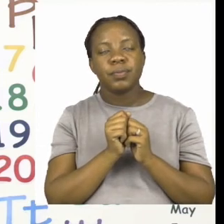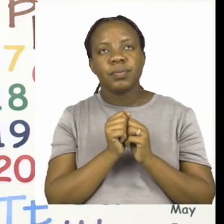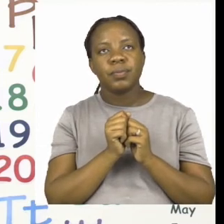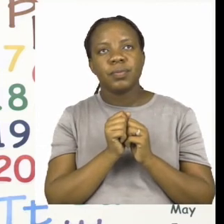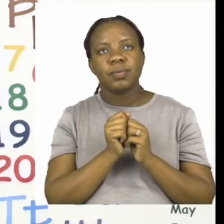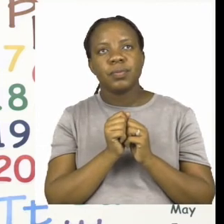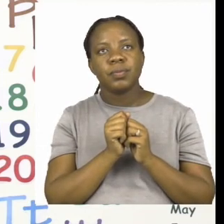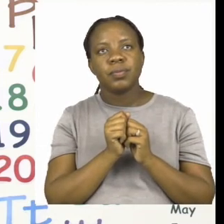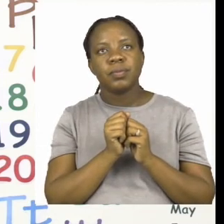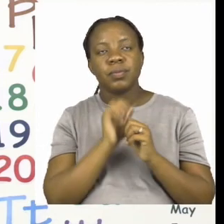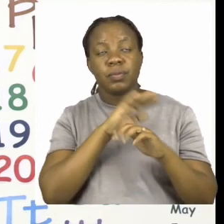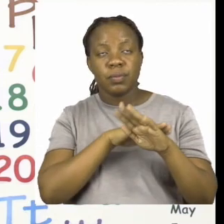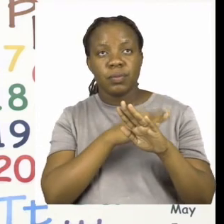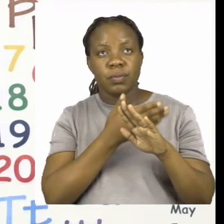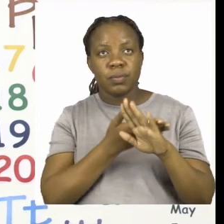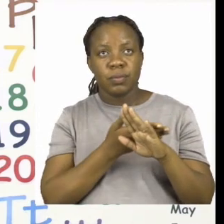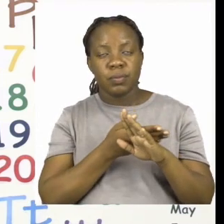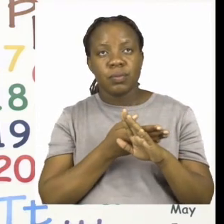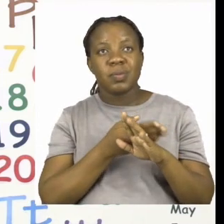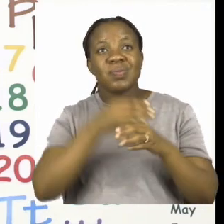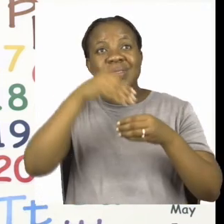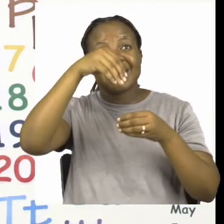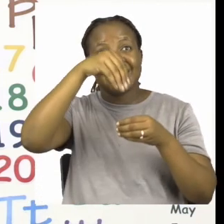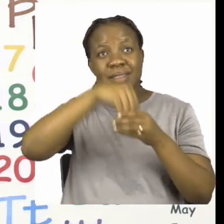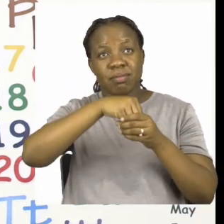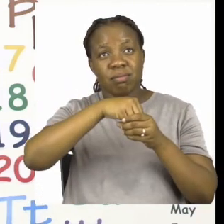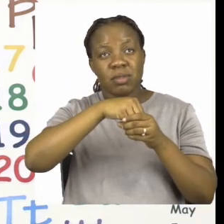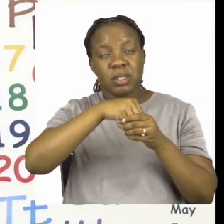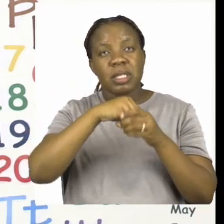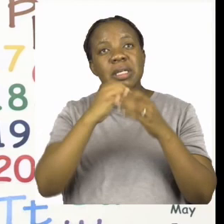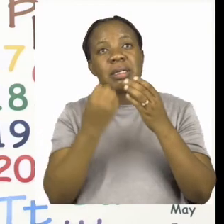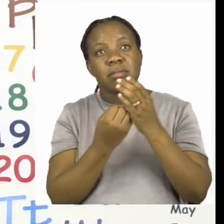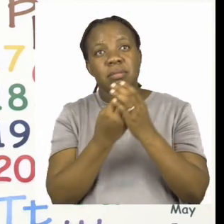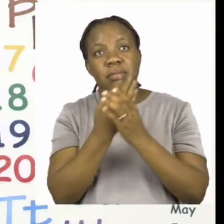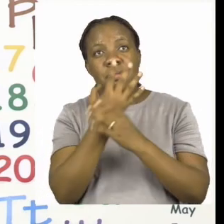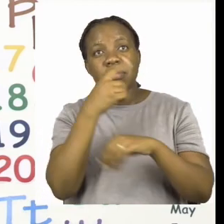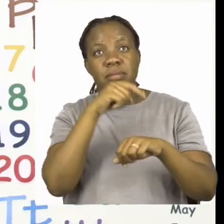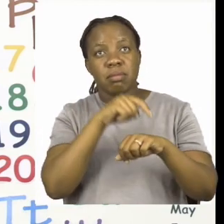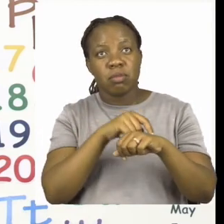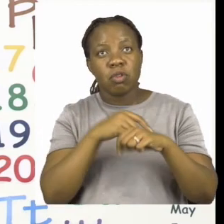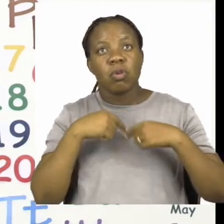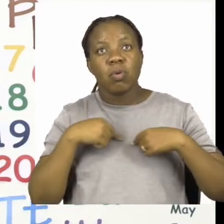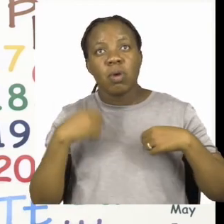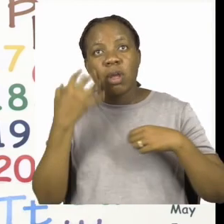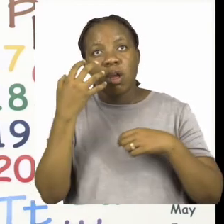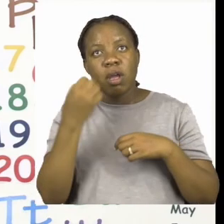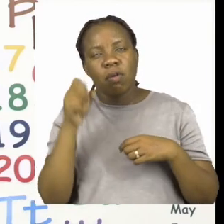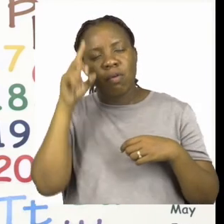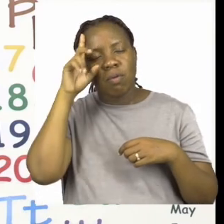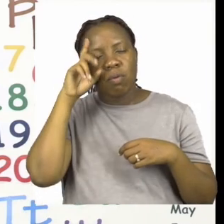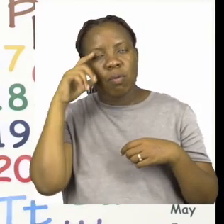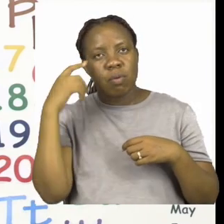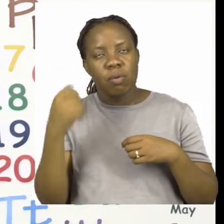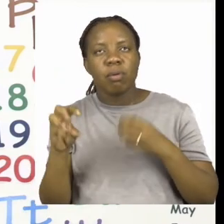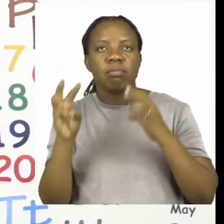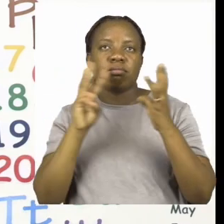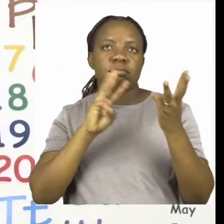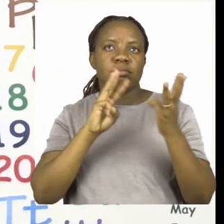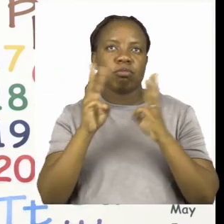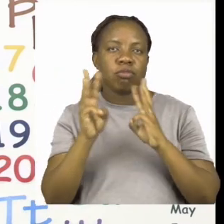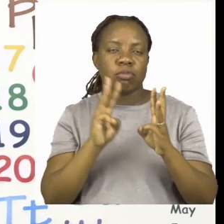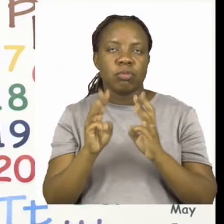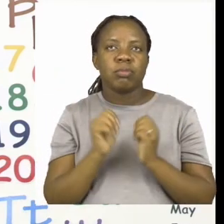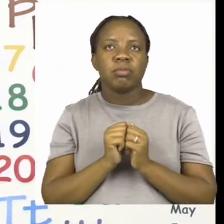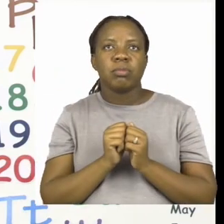we have warm weather. All right, now you can go ahead and make your own sentence